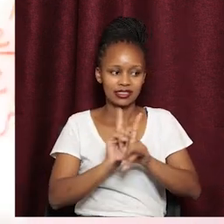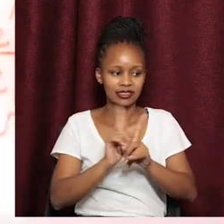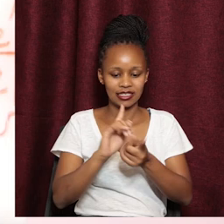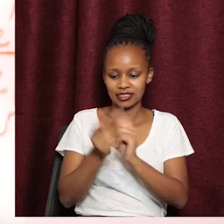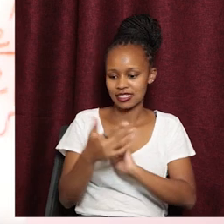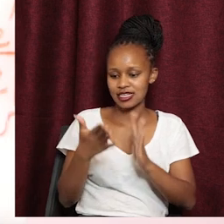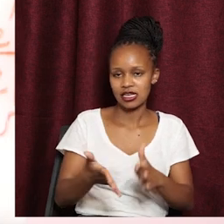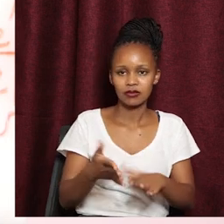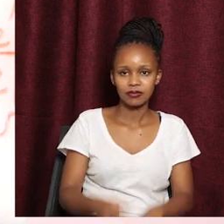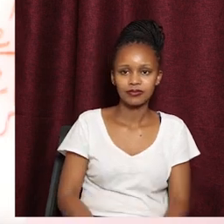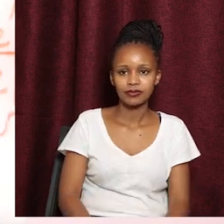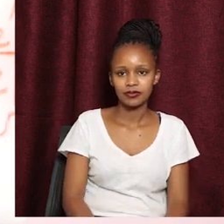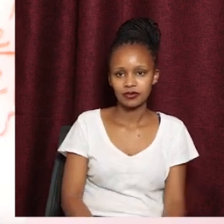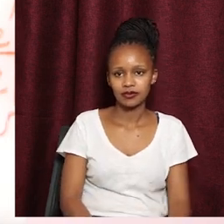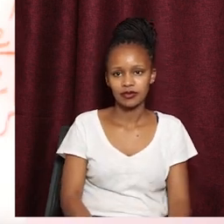So,